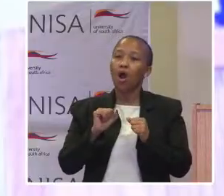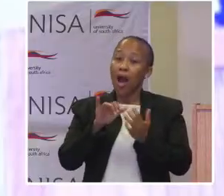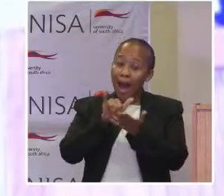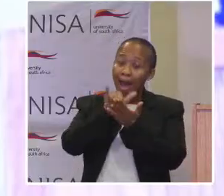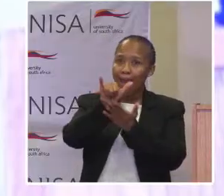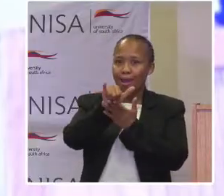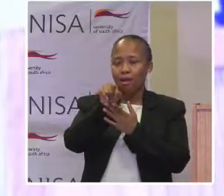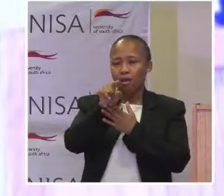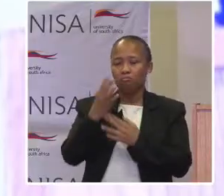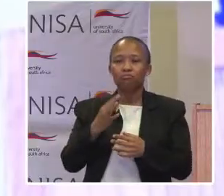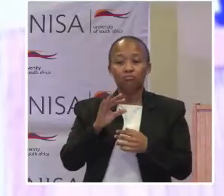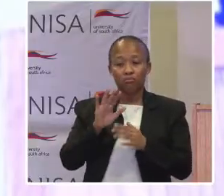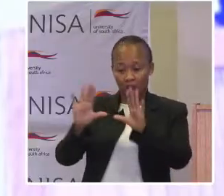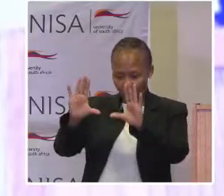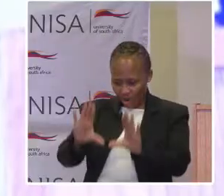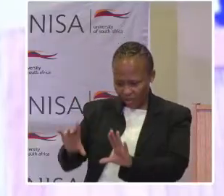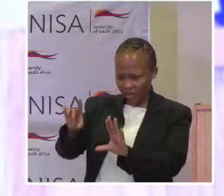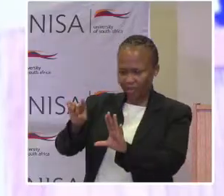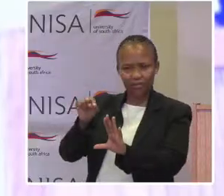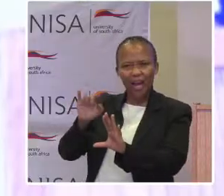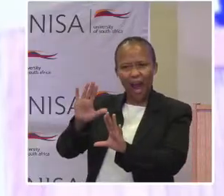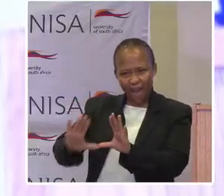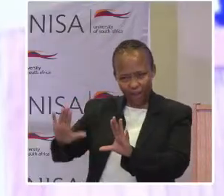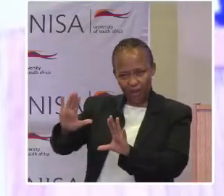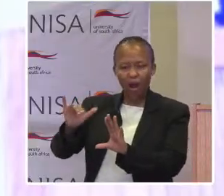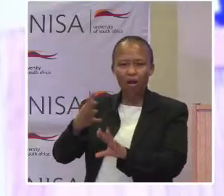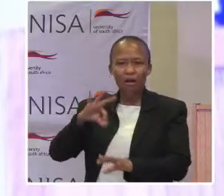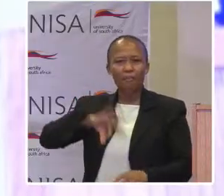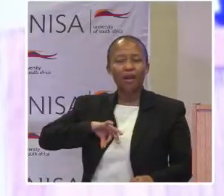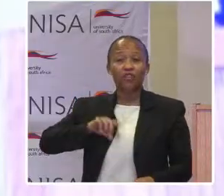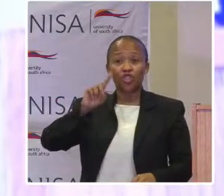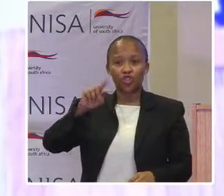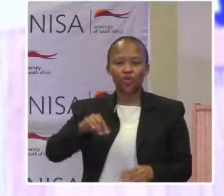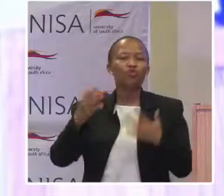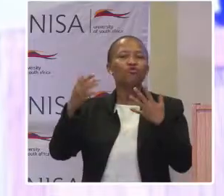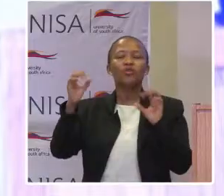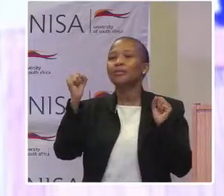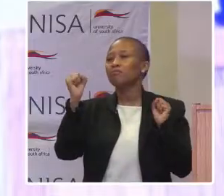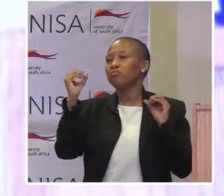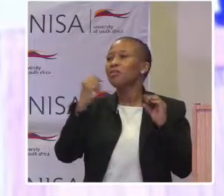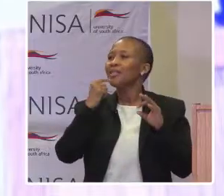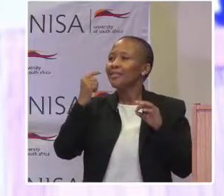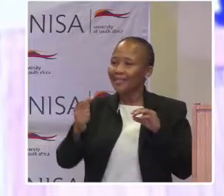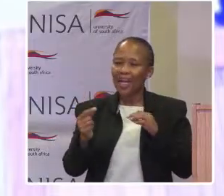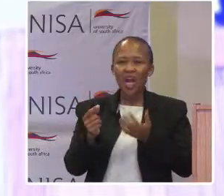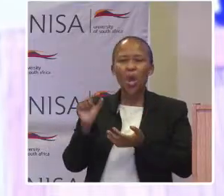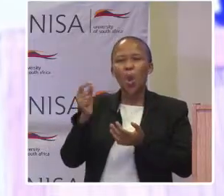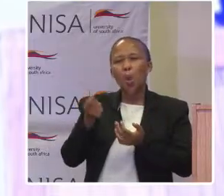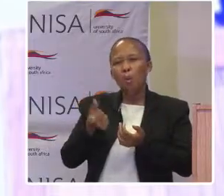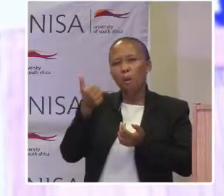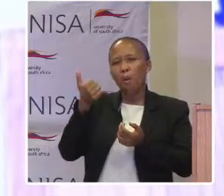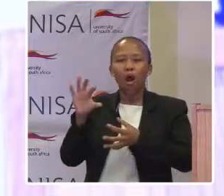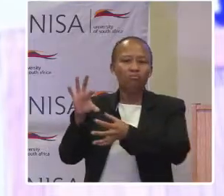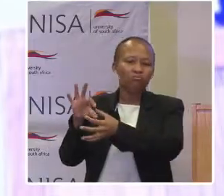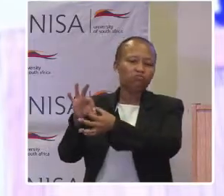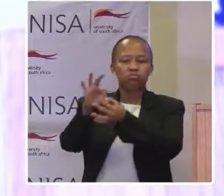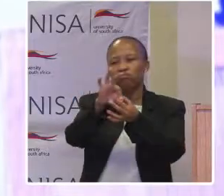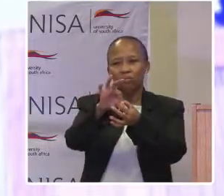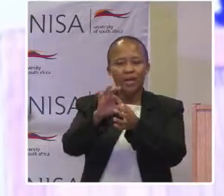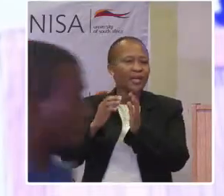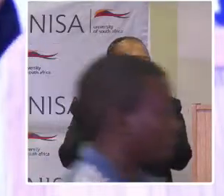African continent. You also mentioned that Africa is the least connected region globally. Sometimes it's easier to fly to